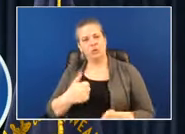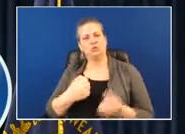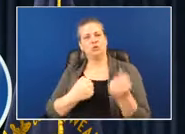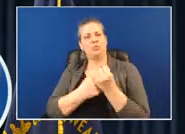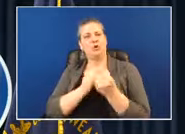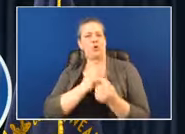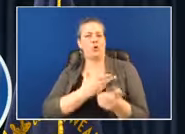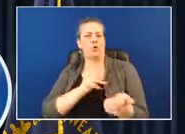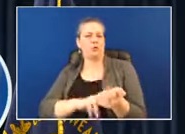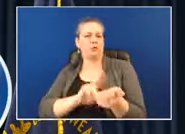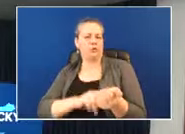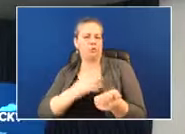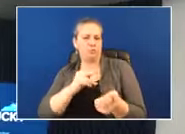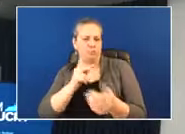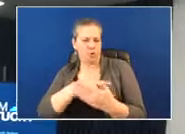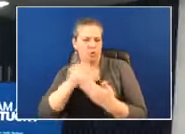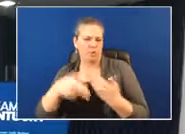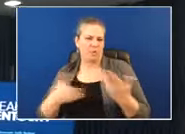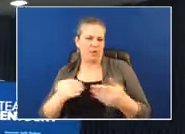nurses here in Kentucky.